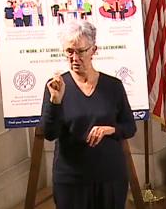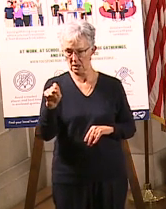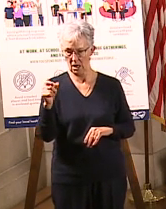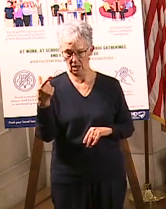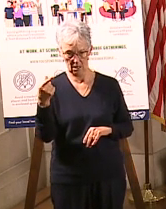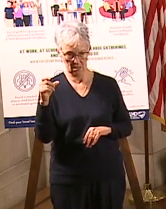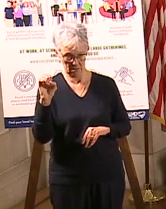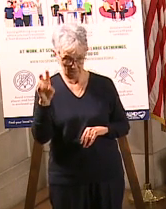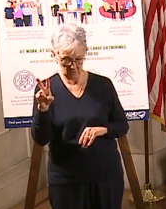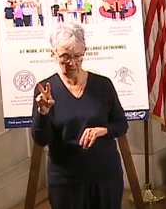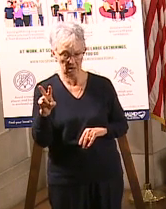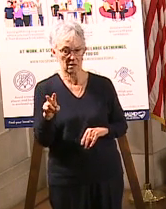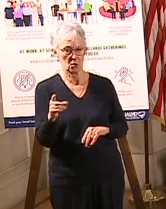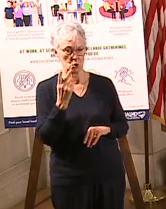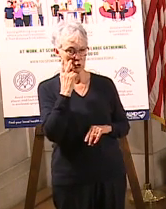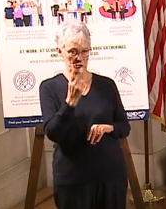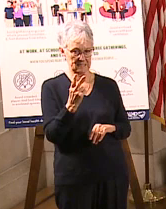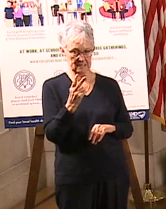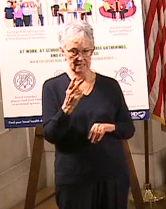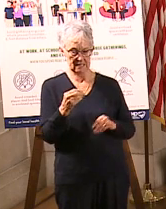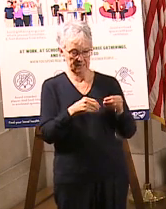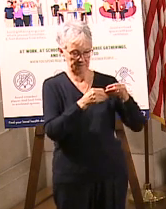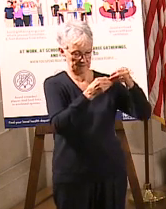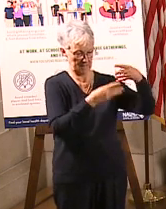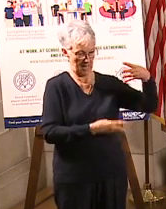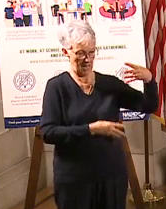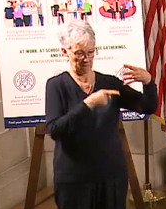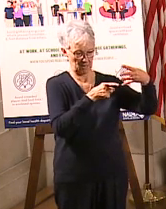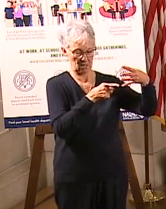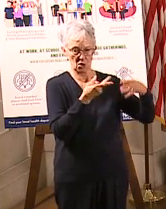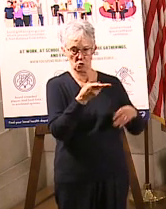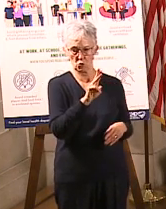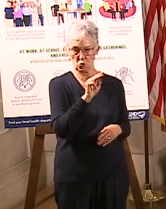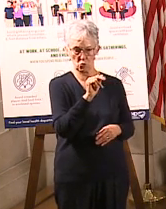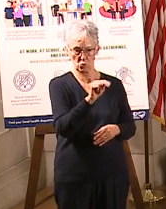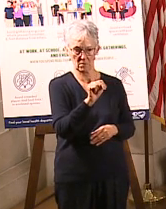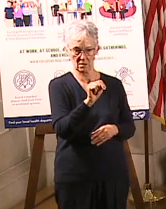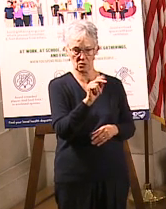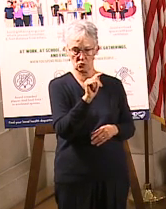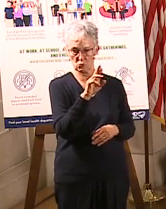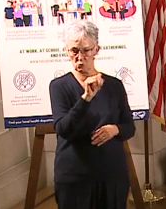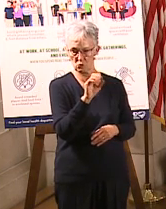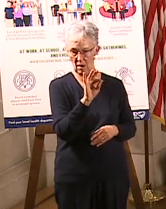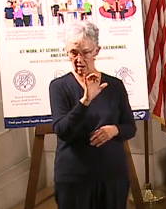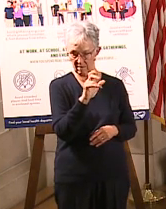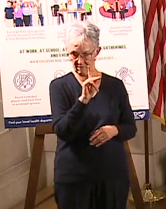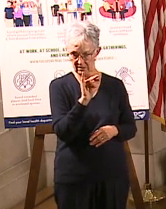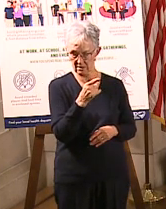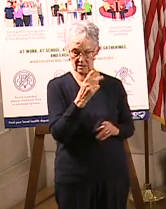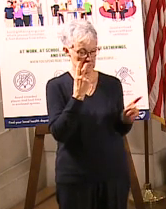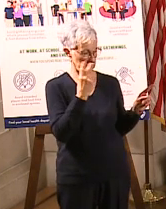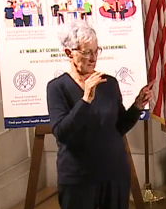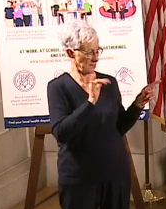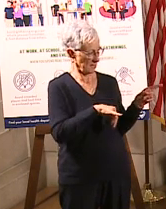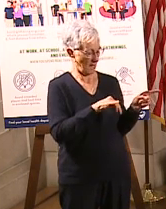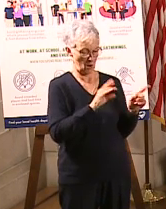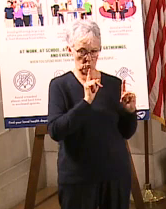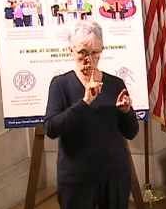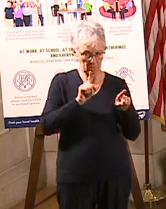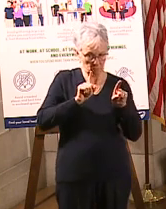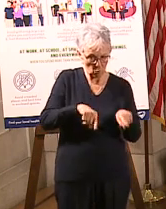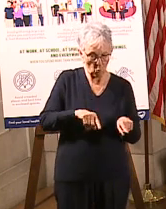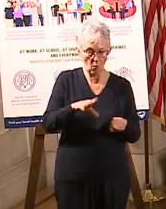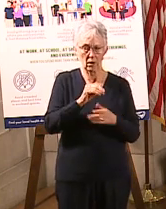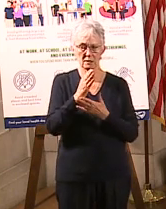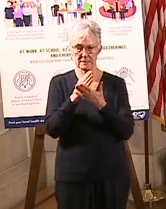ago.nebraska.gov, and you'll see under our tab for human trafficking both this report, and you'll also see some of the statistics of